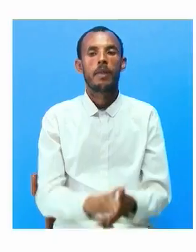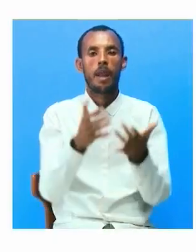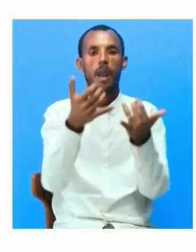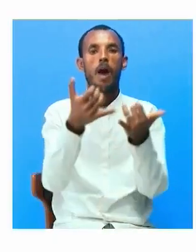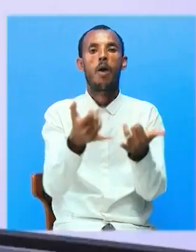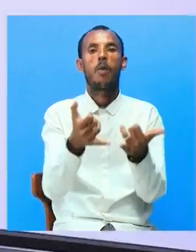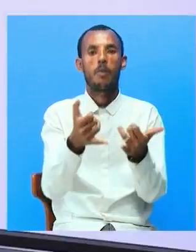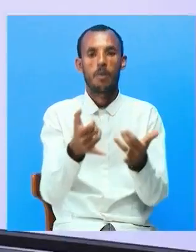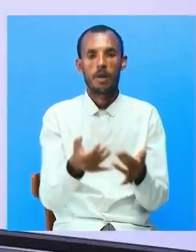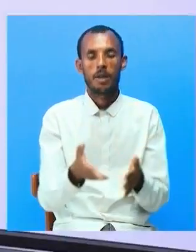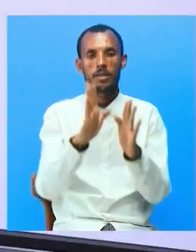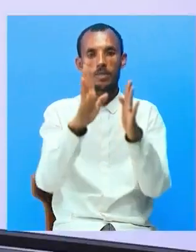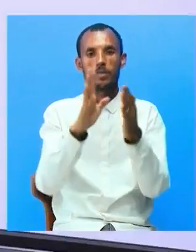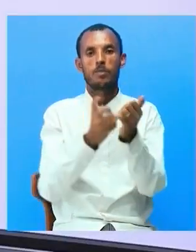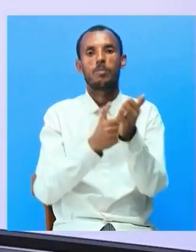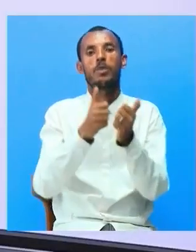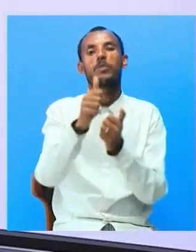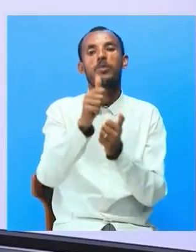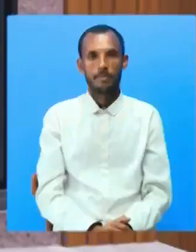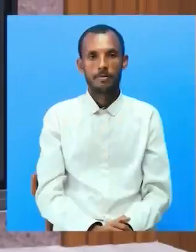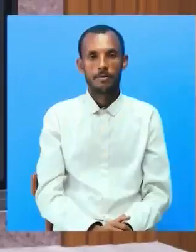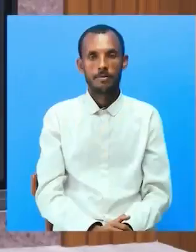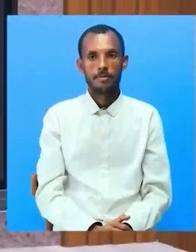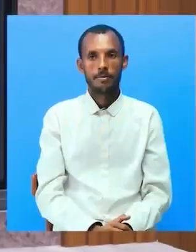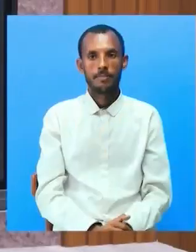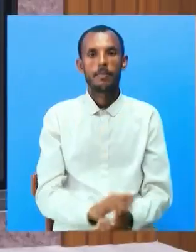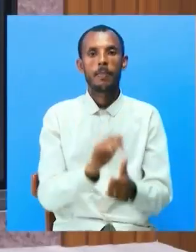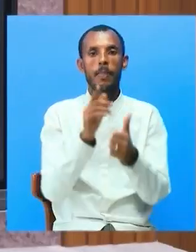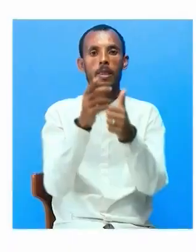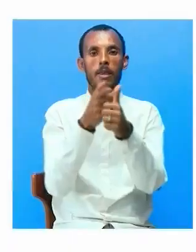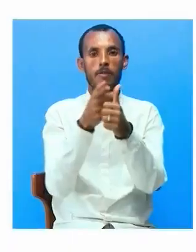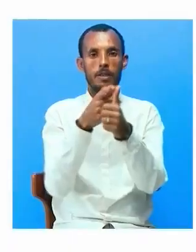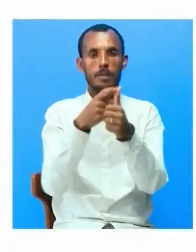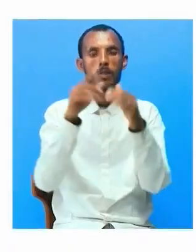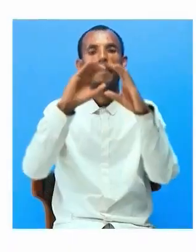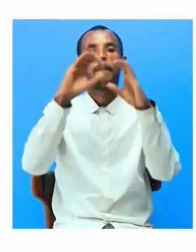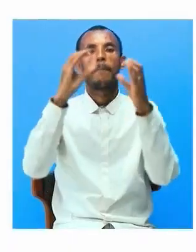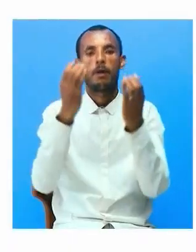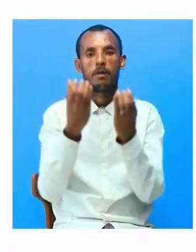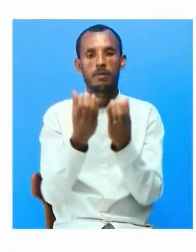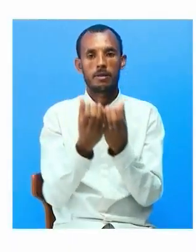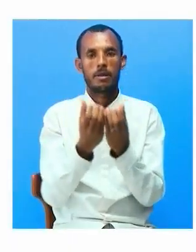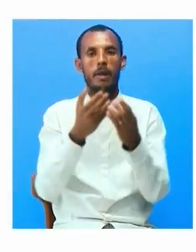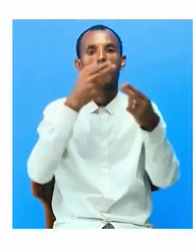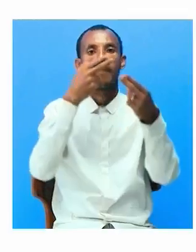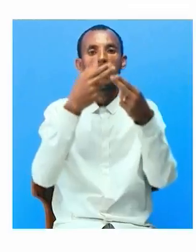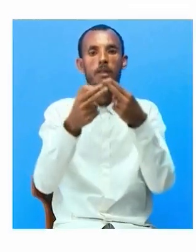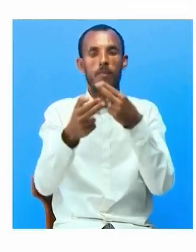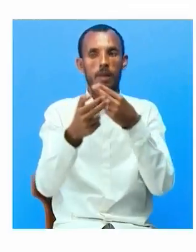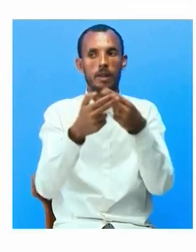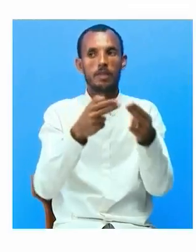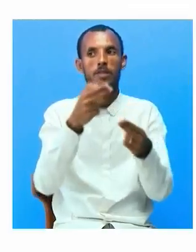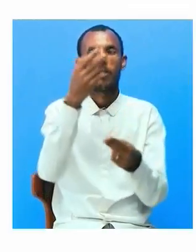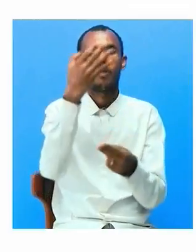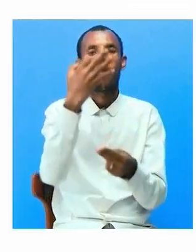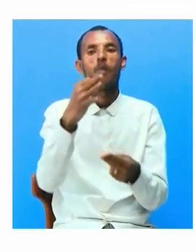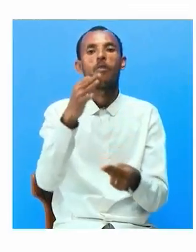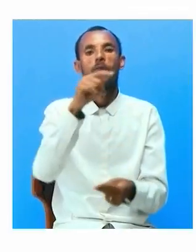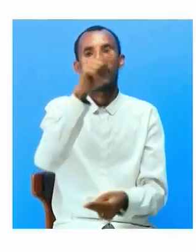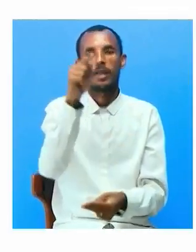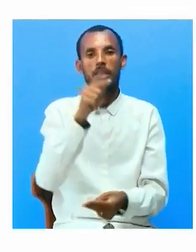Now, let's proceed to the lesson. The first part, multiplication of integers.